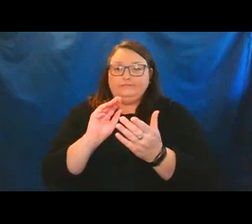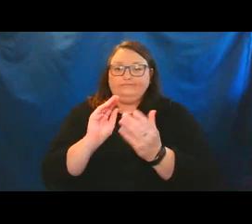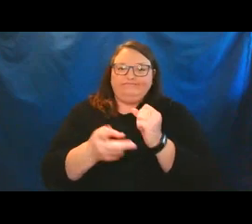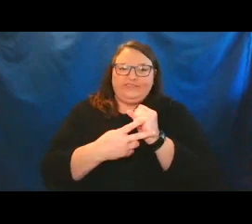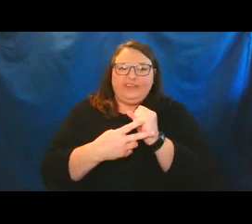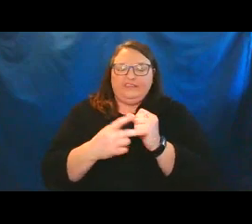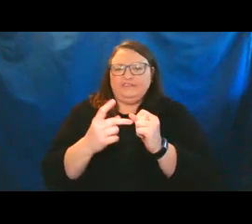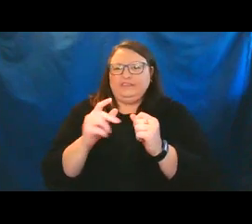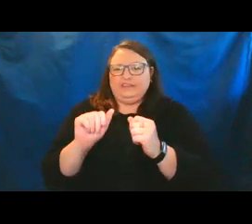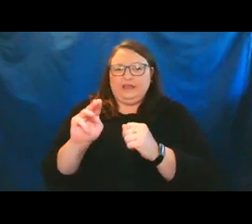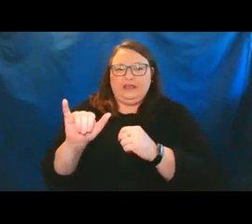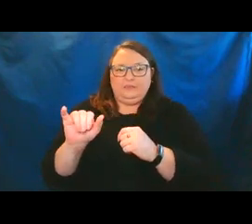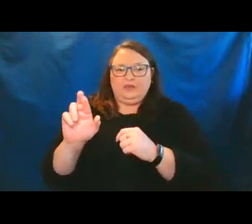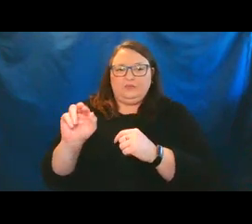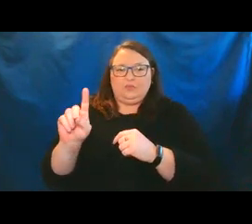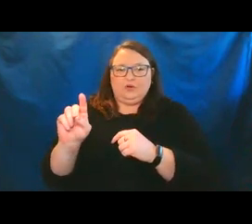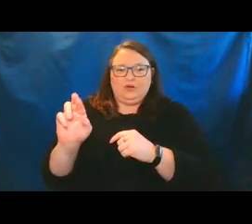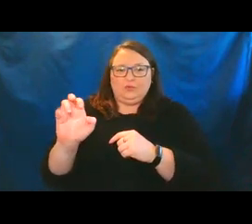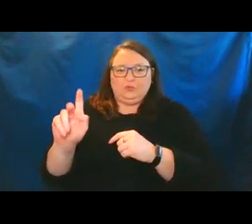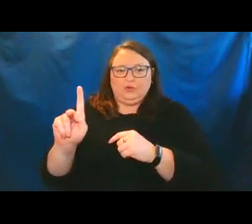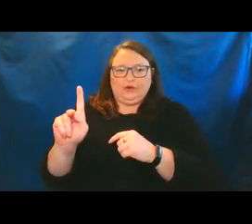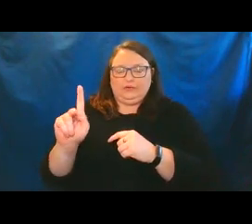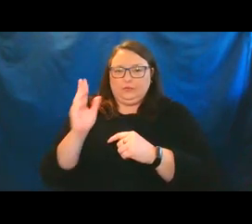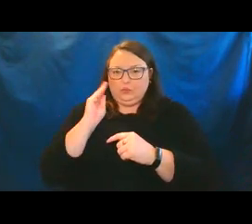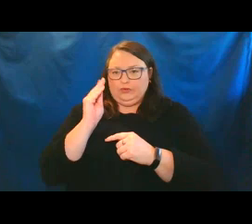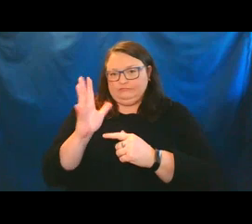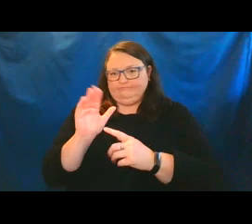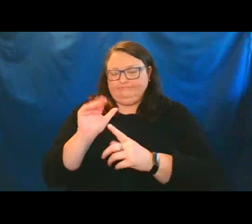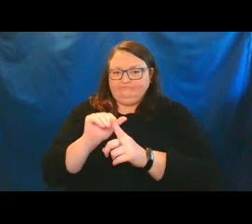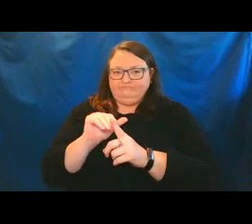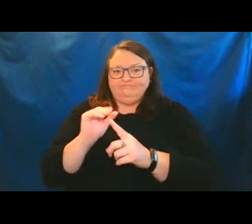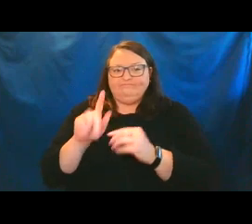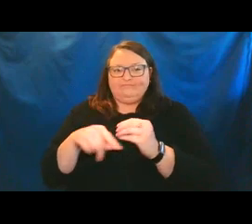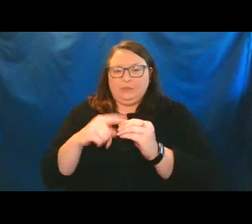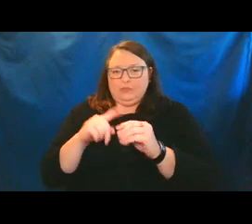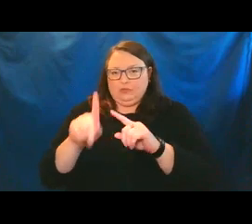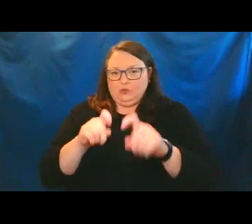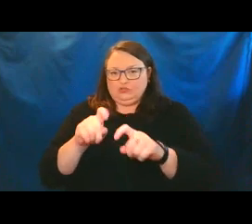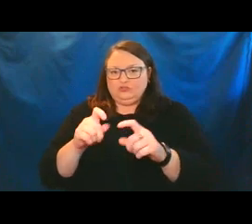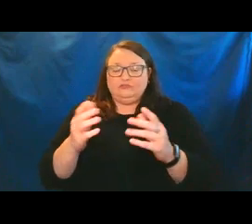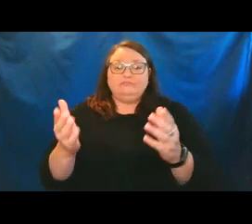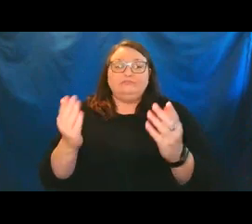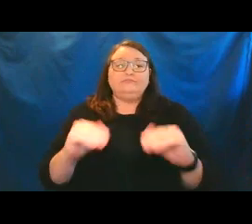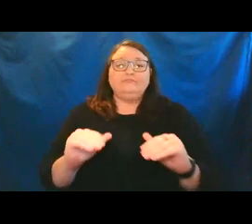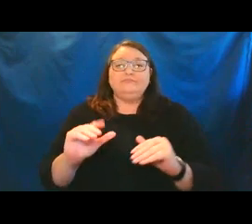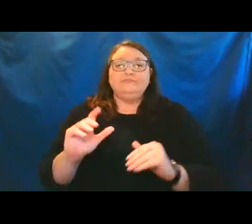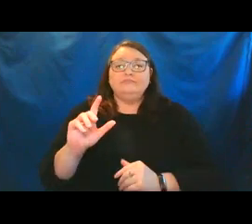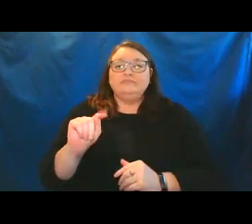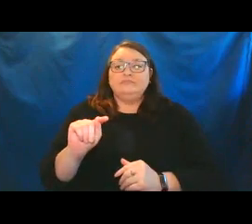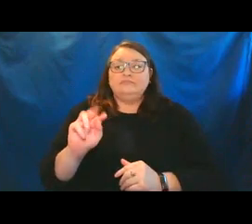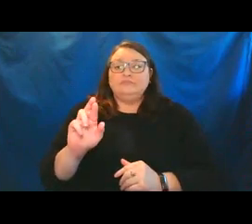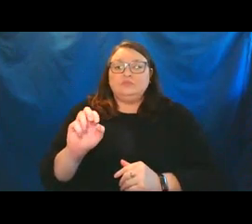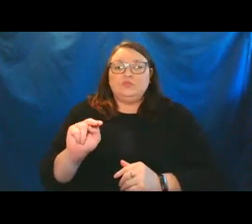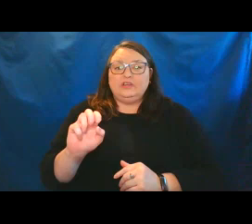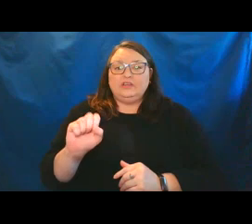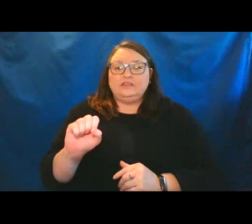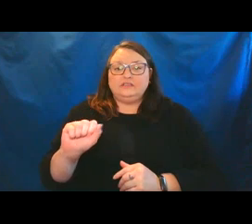Roderick. So next up, we've got Trin, Sarah, and Jody with the Greater